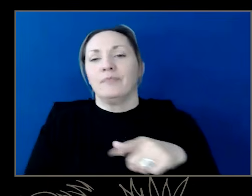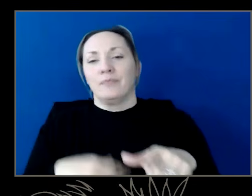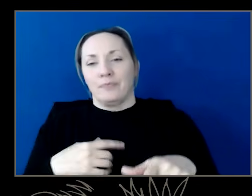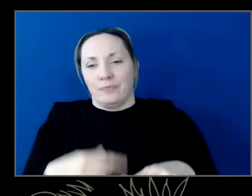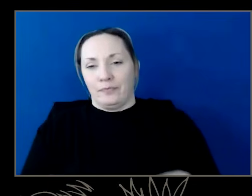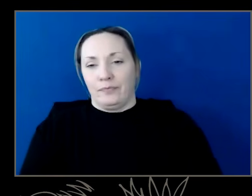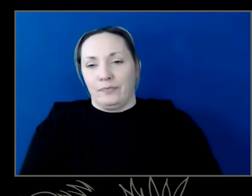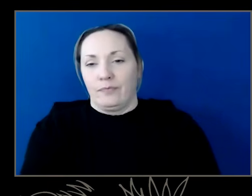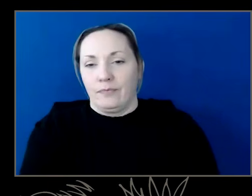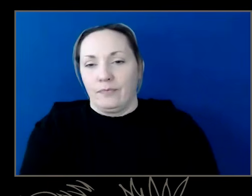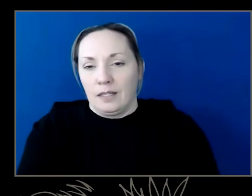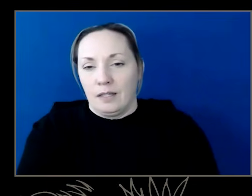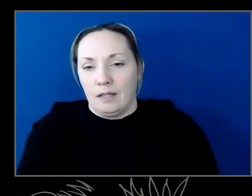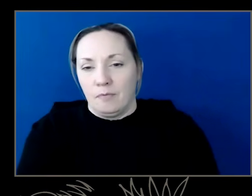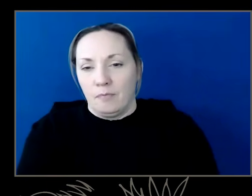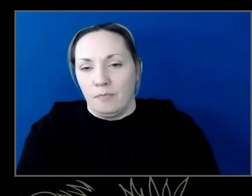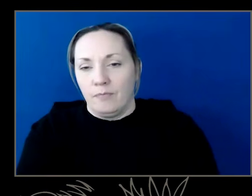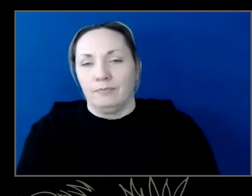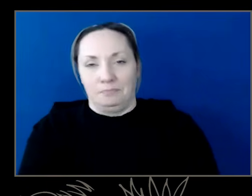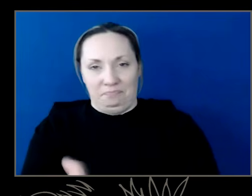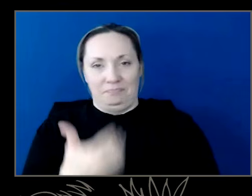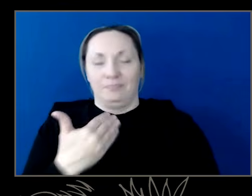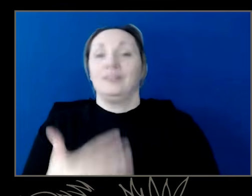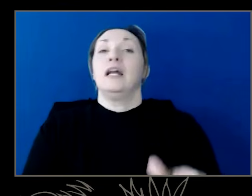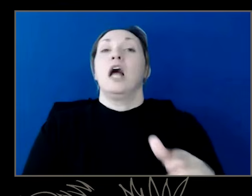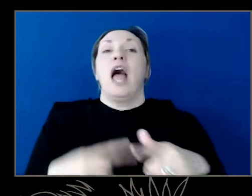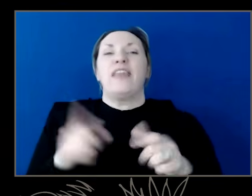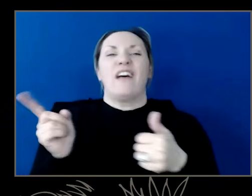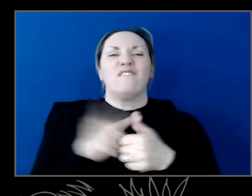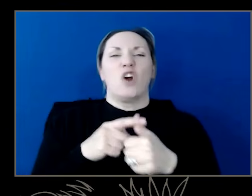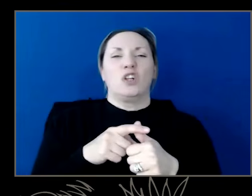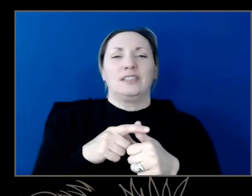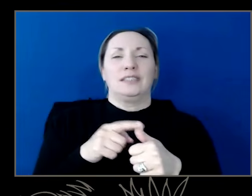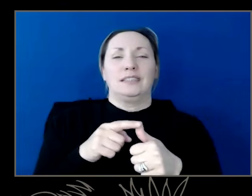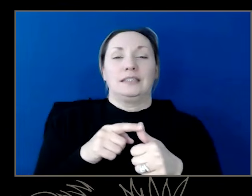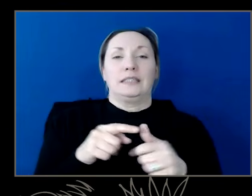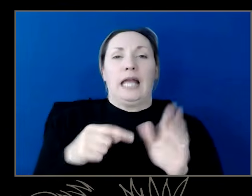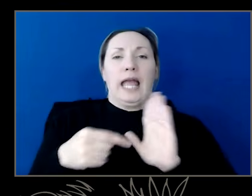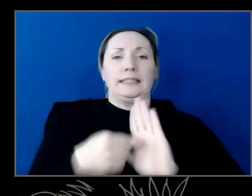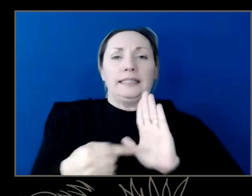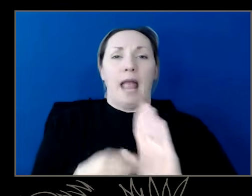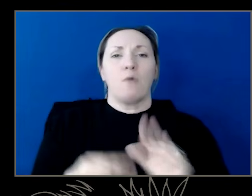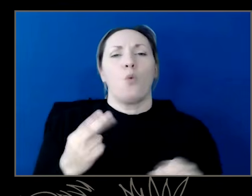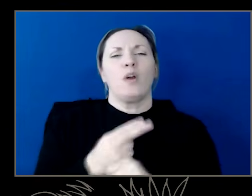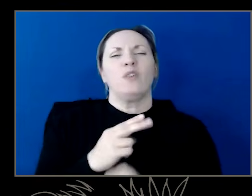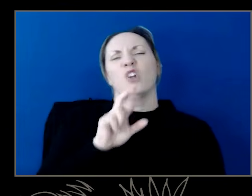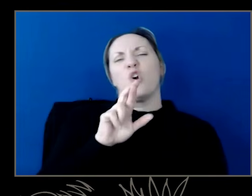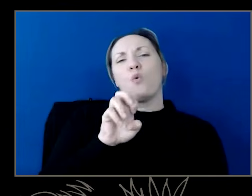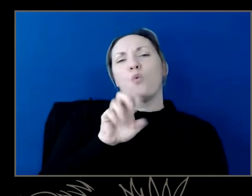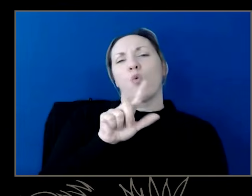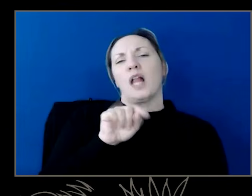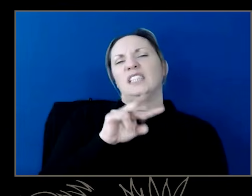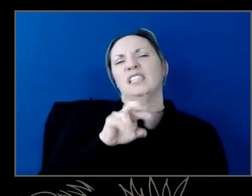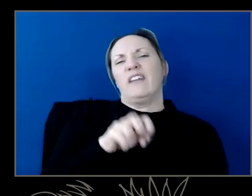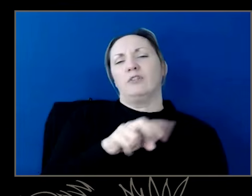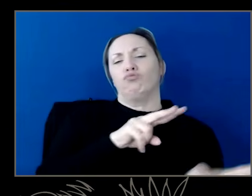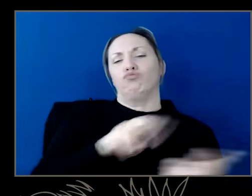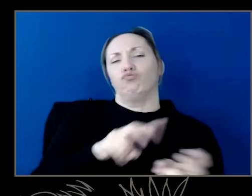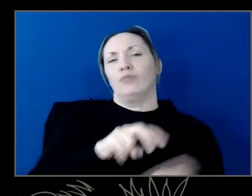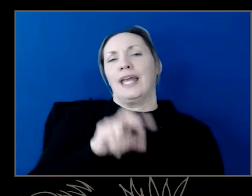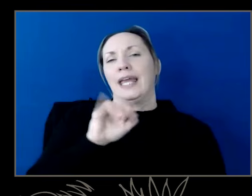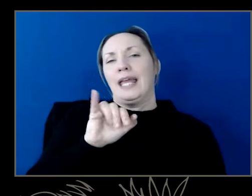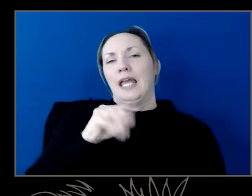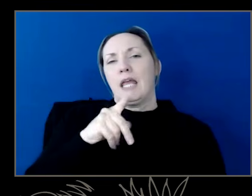themselves. In our very first example, we were just using these relative imports over here, so we were just pulling everything local